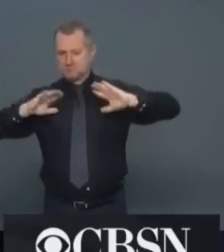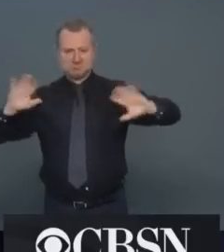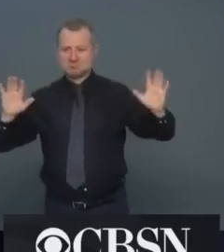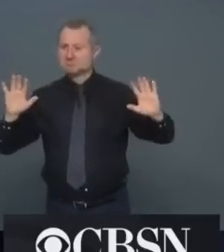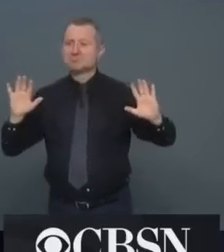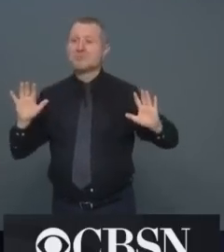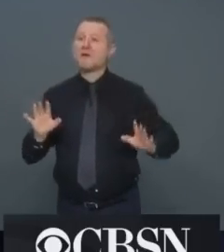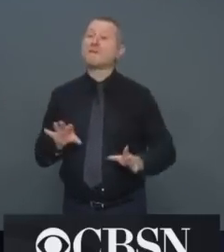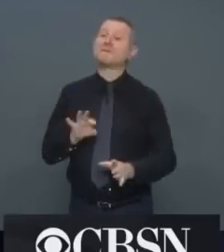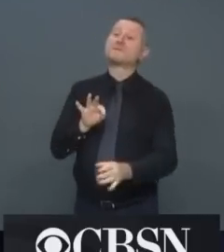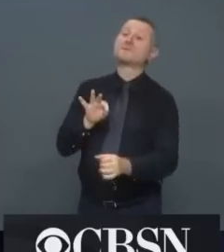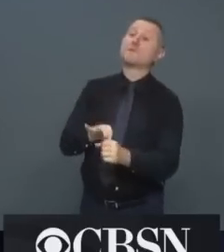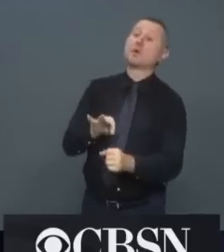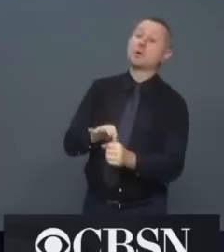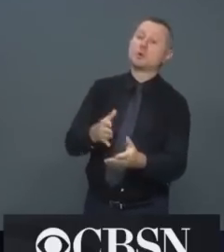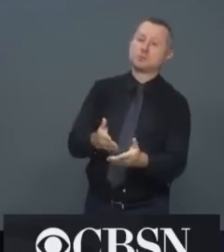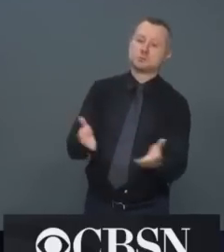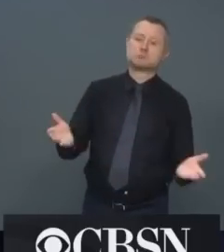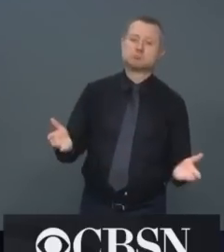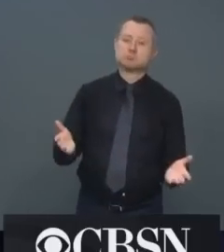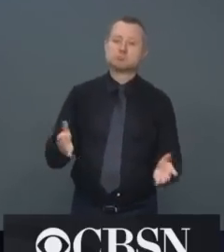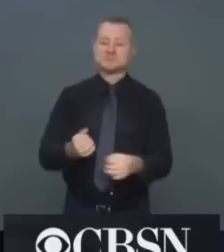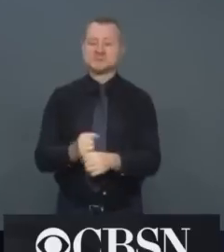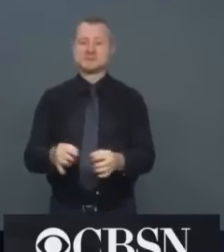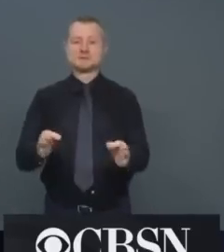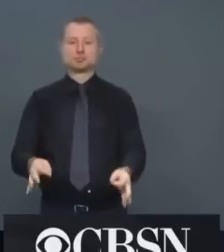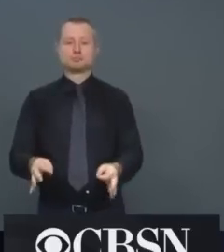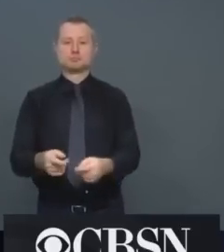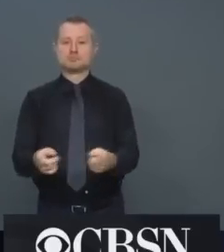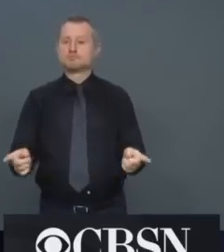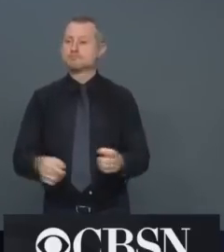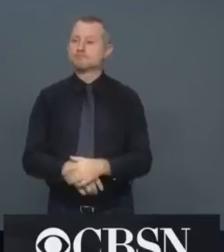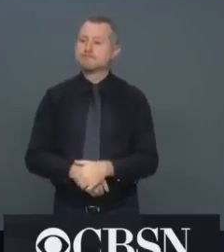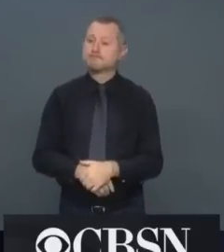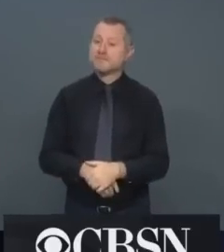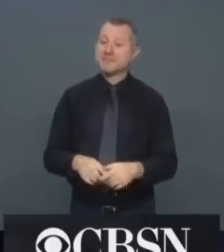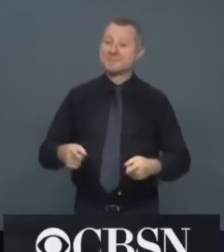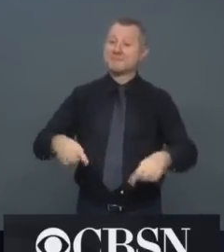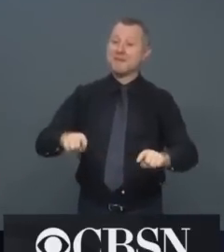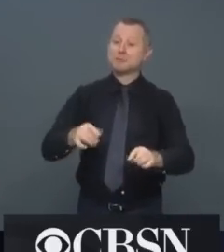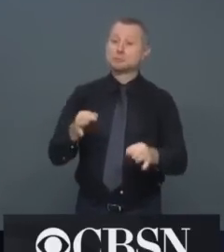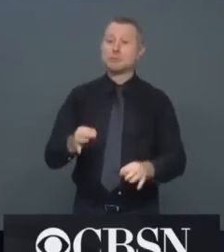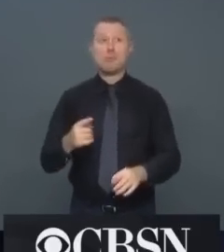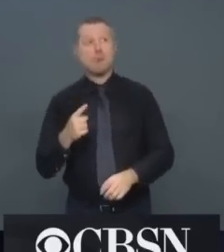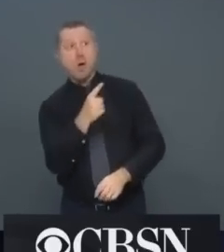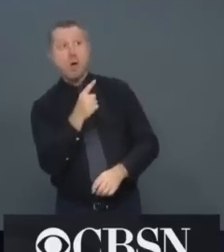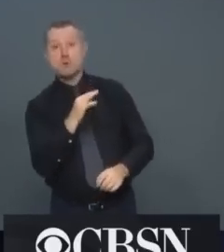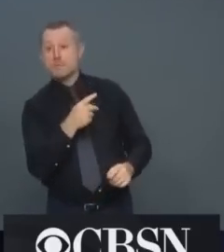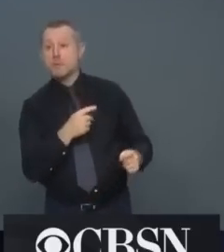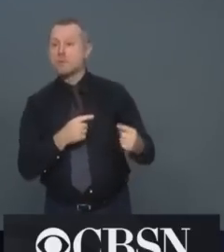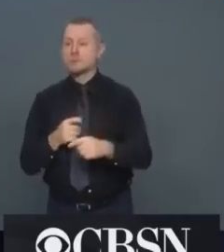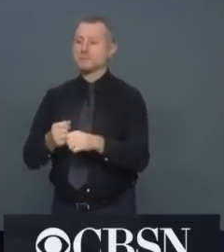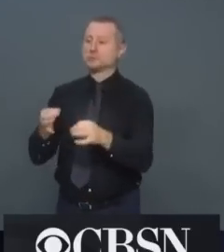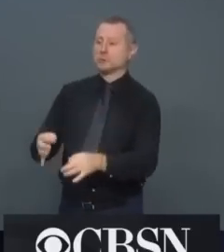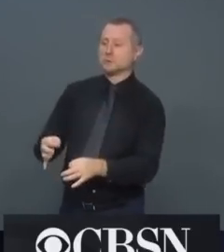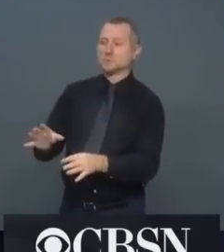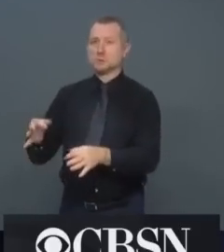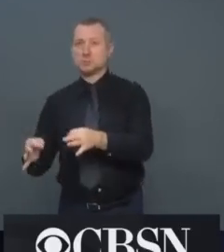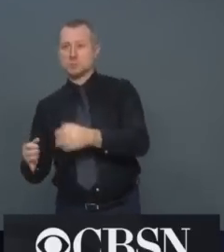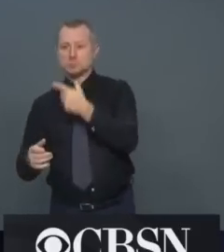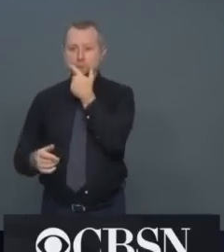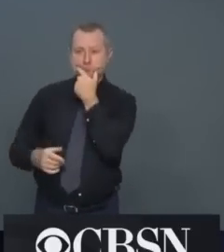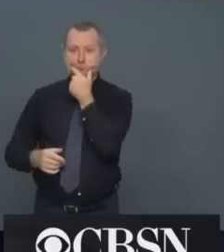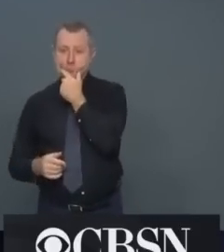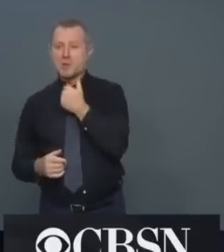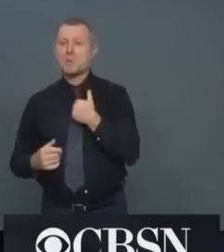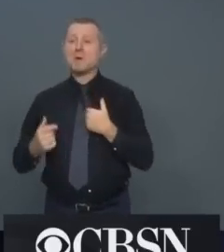Voters wind up making a decision. They wind up bringing their judgment. But other than that, to